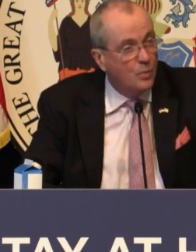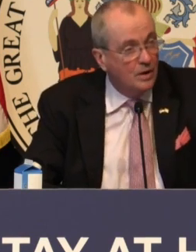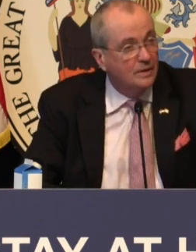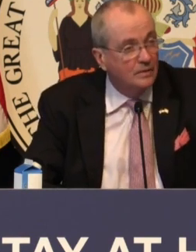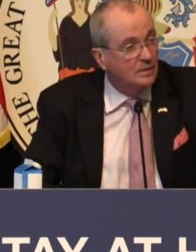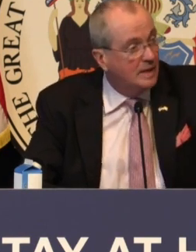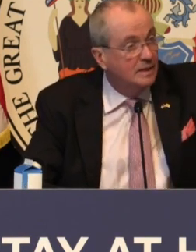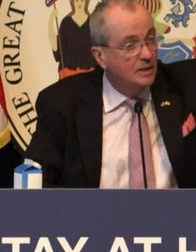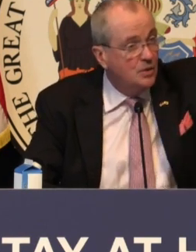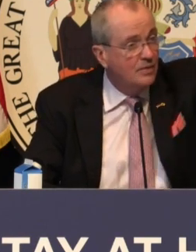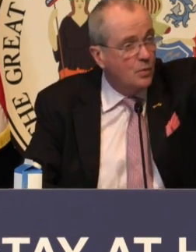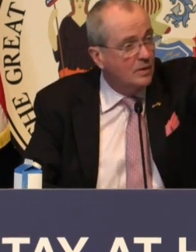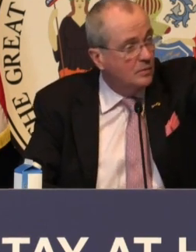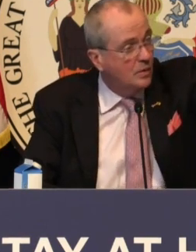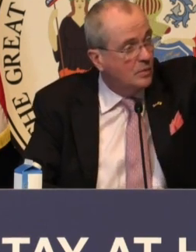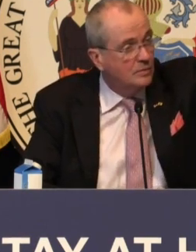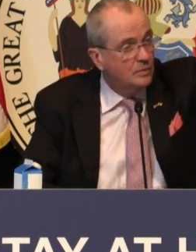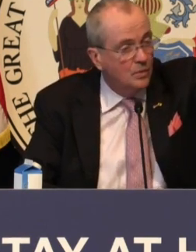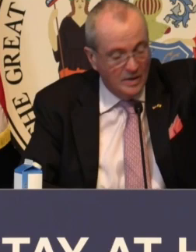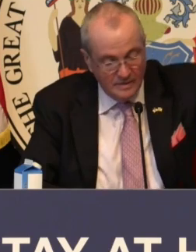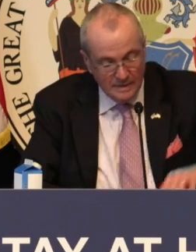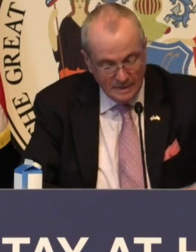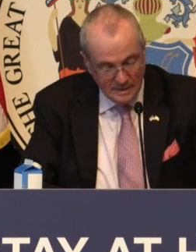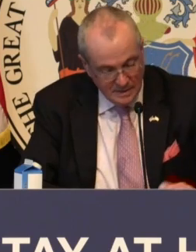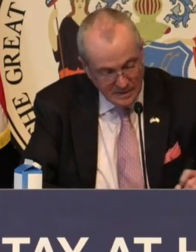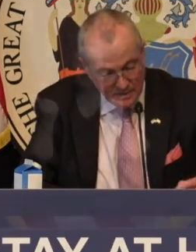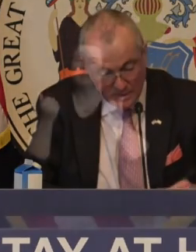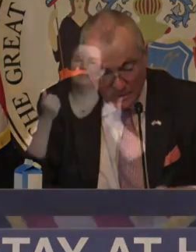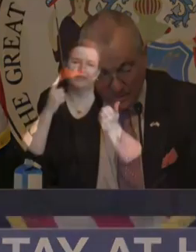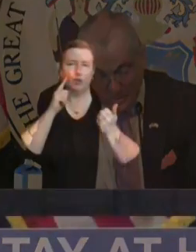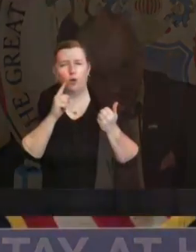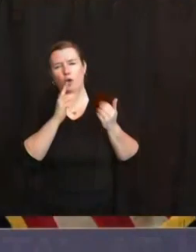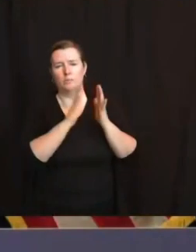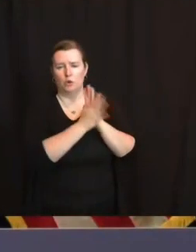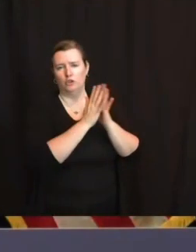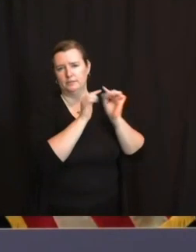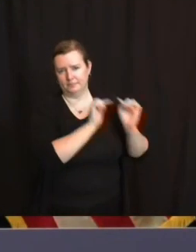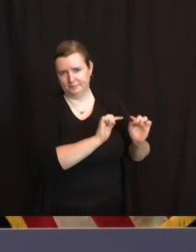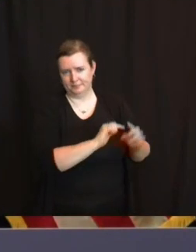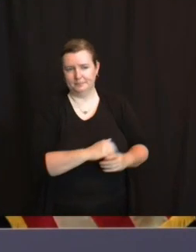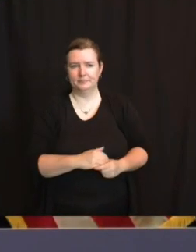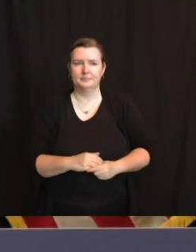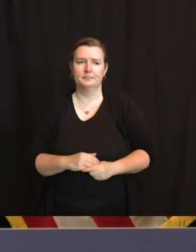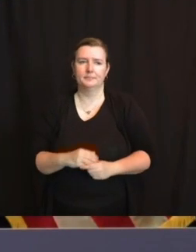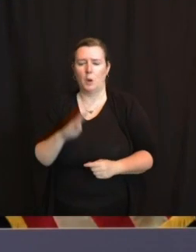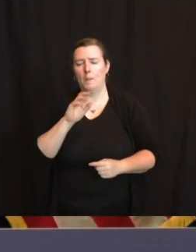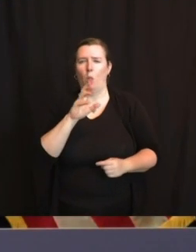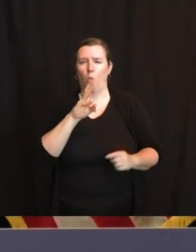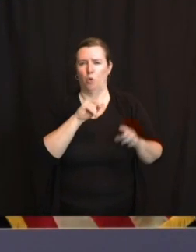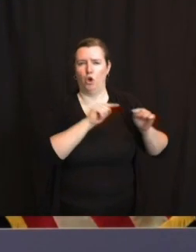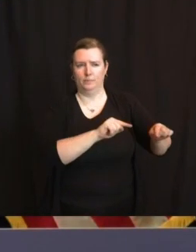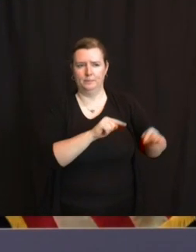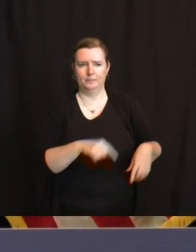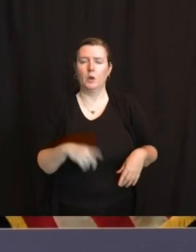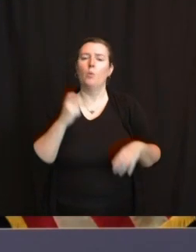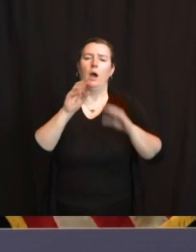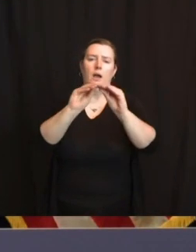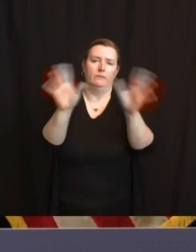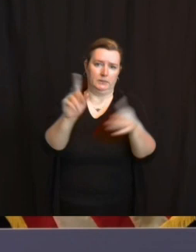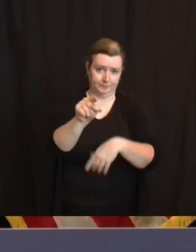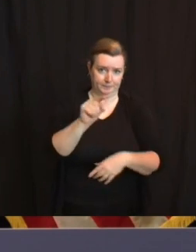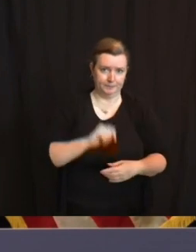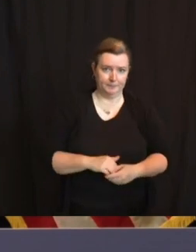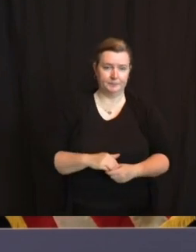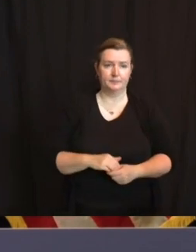what's a boardwalk going to look like. Do you have a quick one, real quick? Just a point of clarification, if I could, Governor. So are you suggesting that